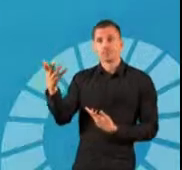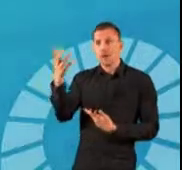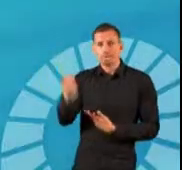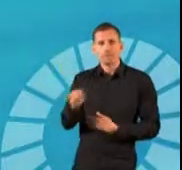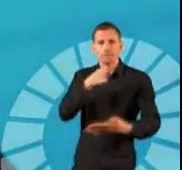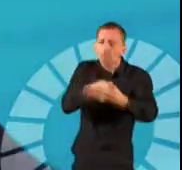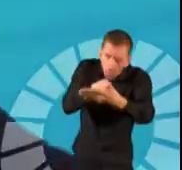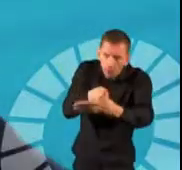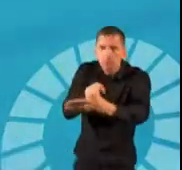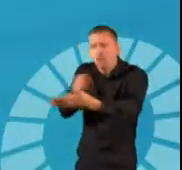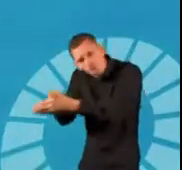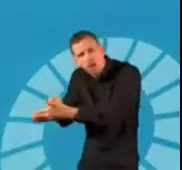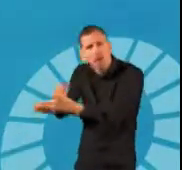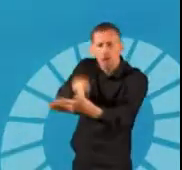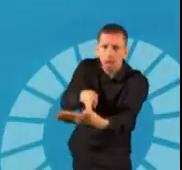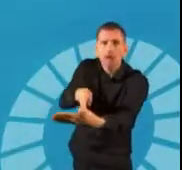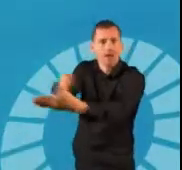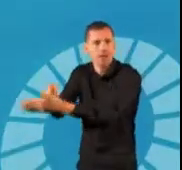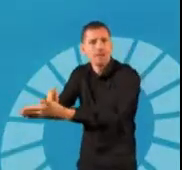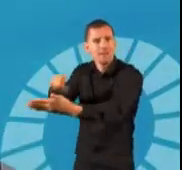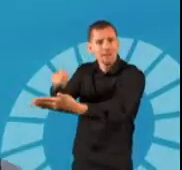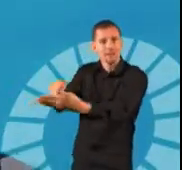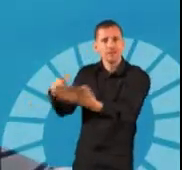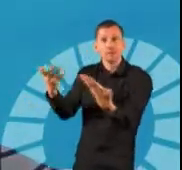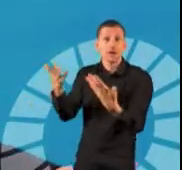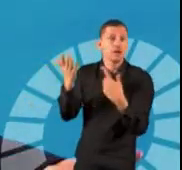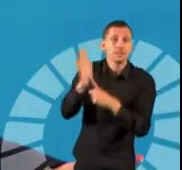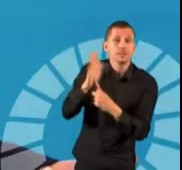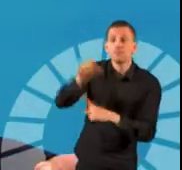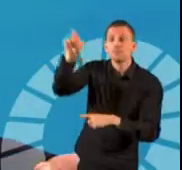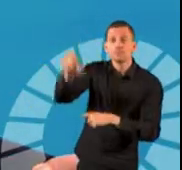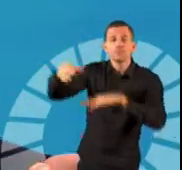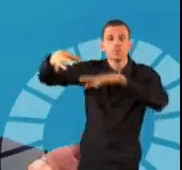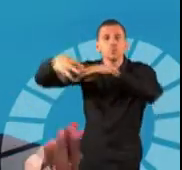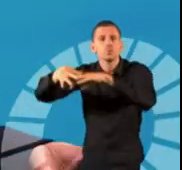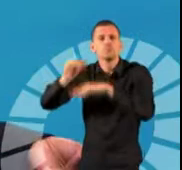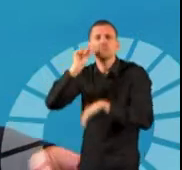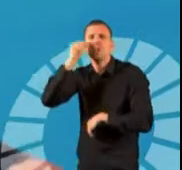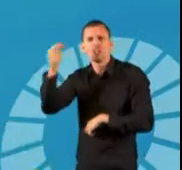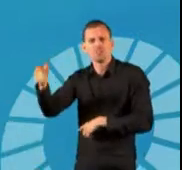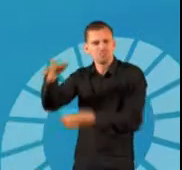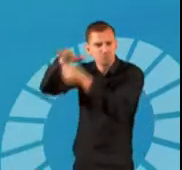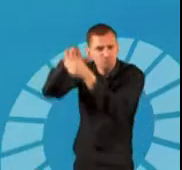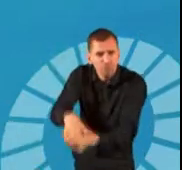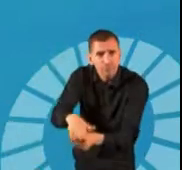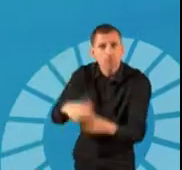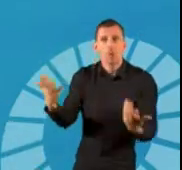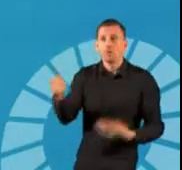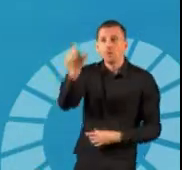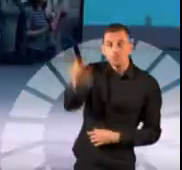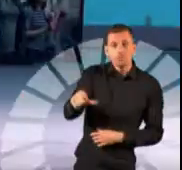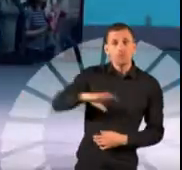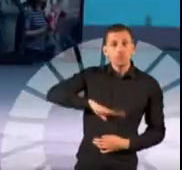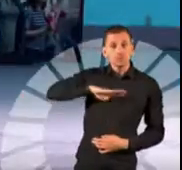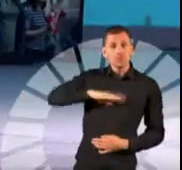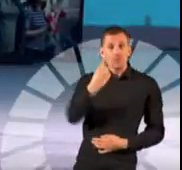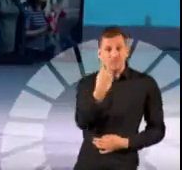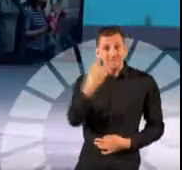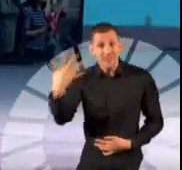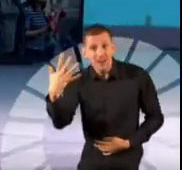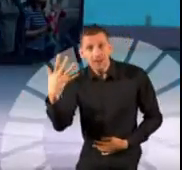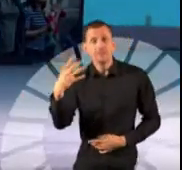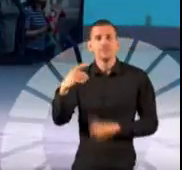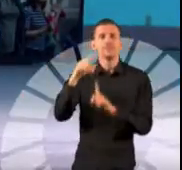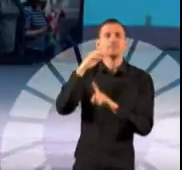age of 15, simply because the parents wanted to raise money for her brother's fees, because the brother,